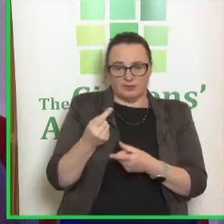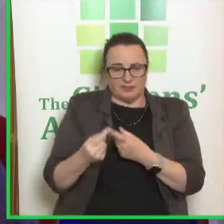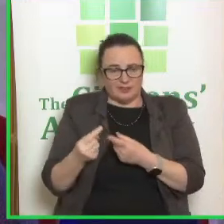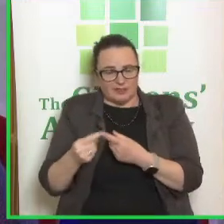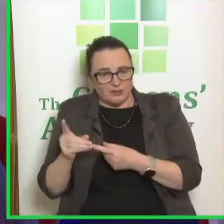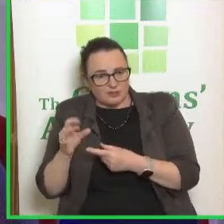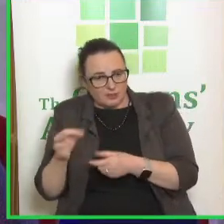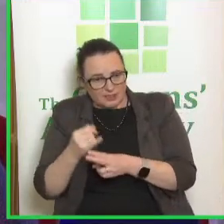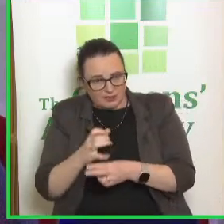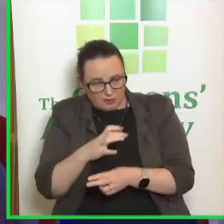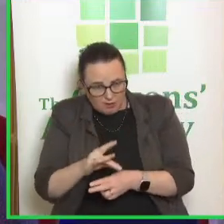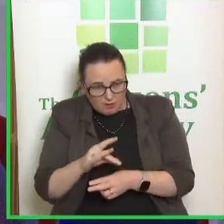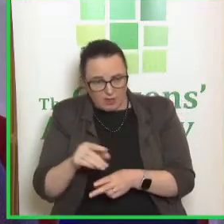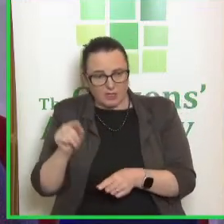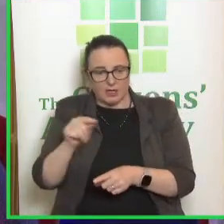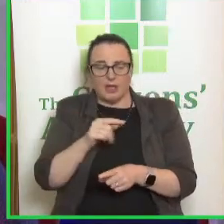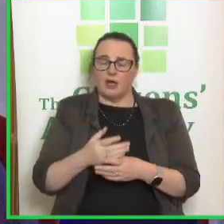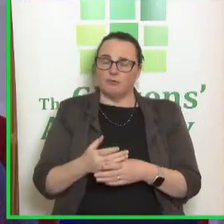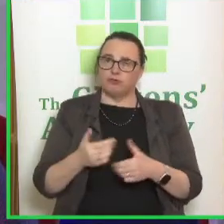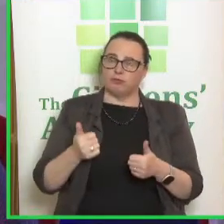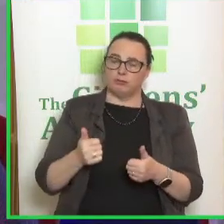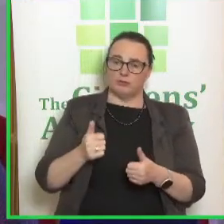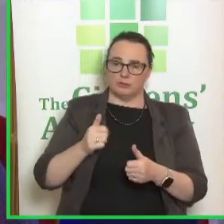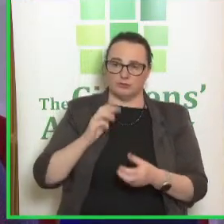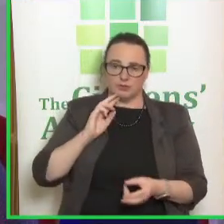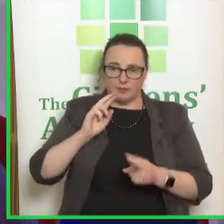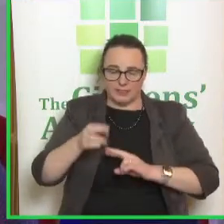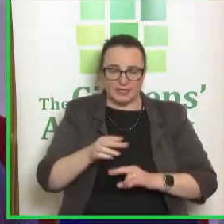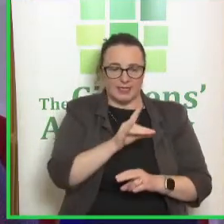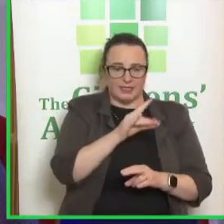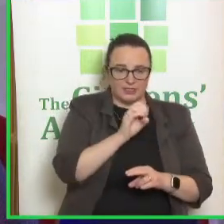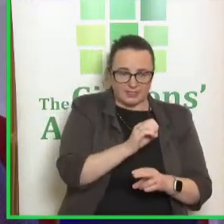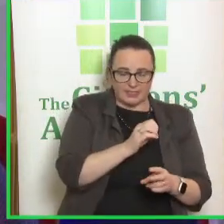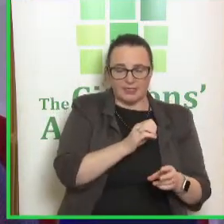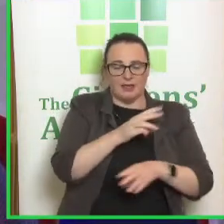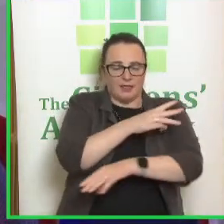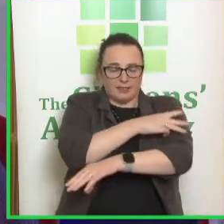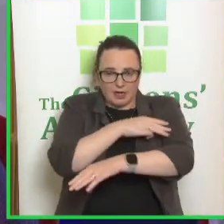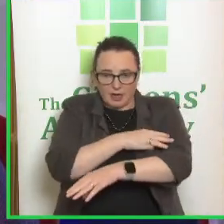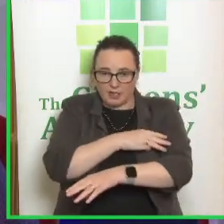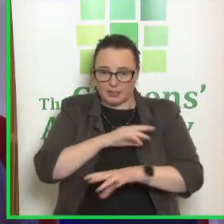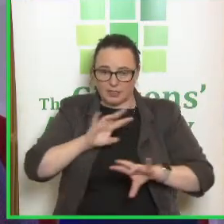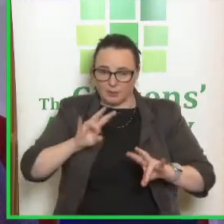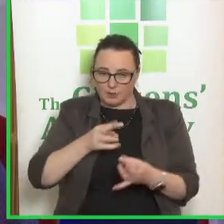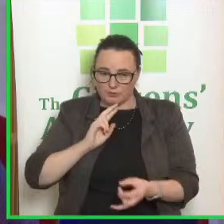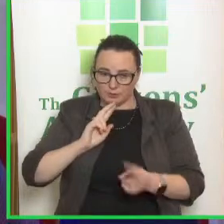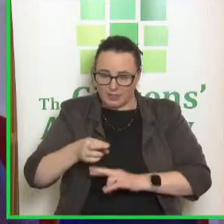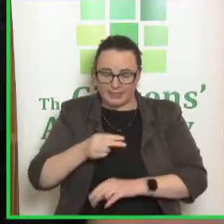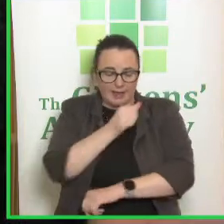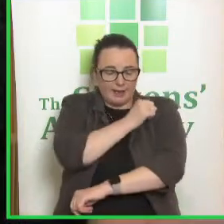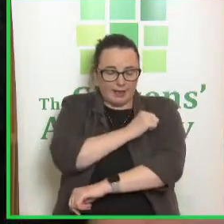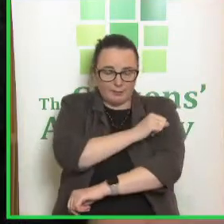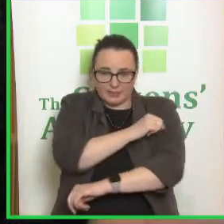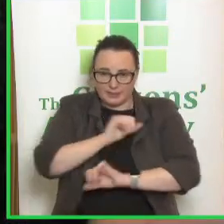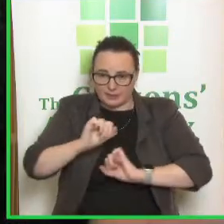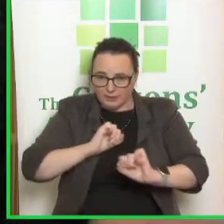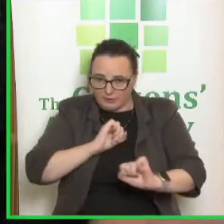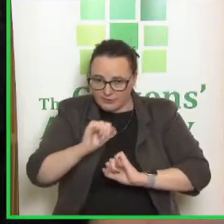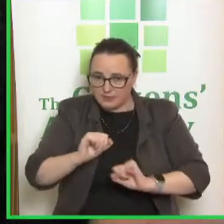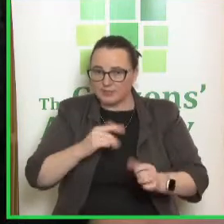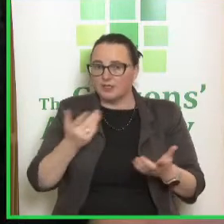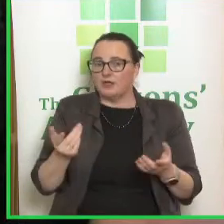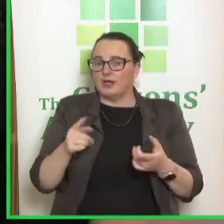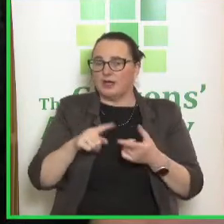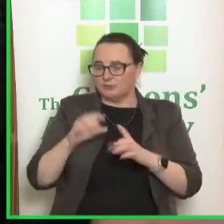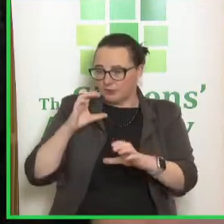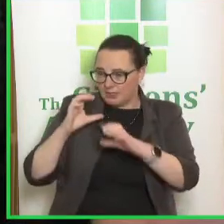really gratifying was the stakeholder response, the communication between the HSE and Garda Síochána, the ambulance service, communications and